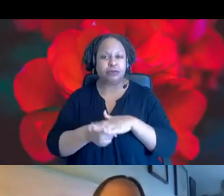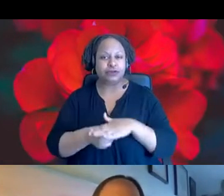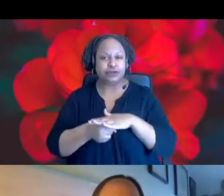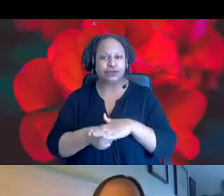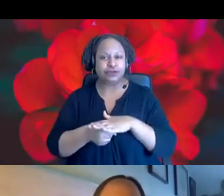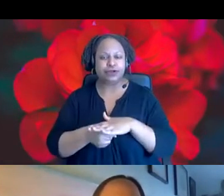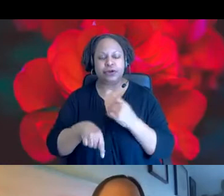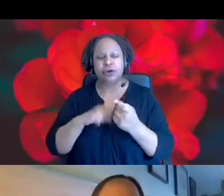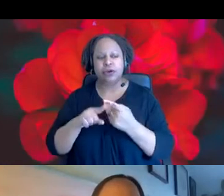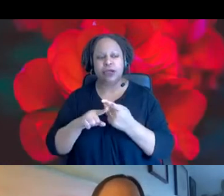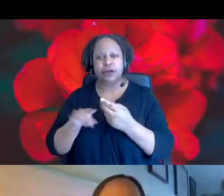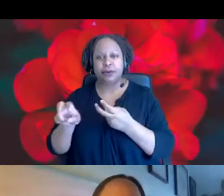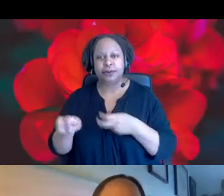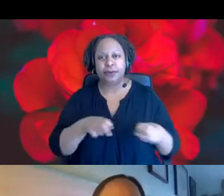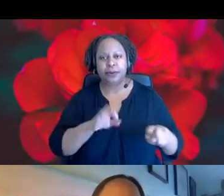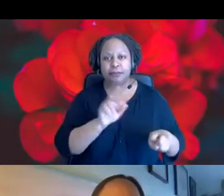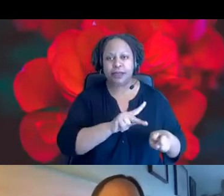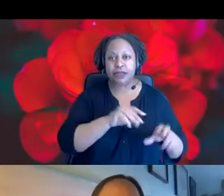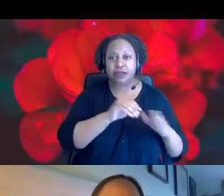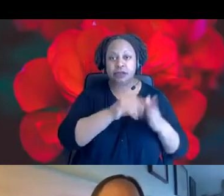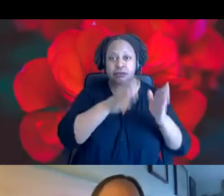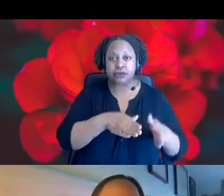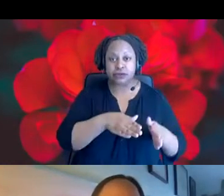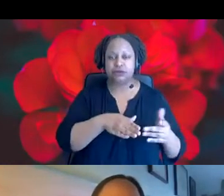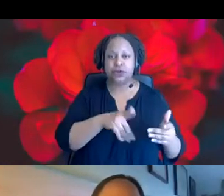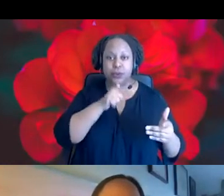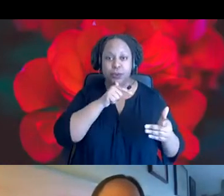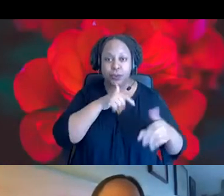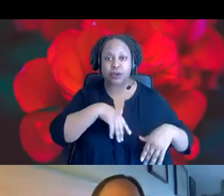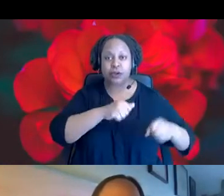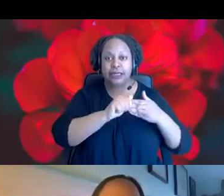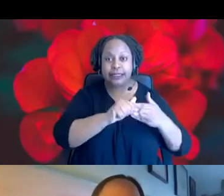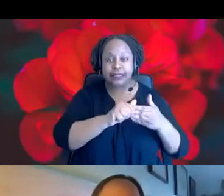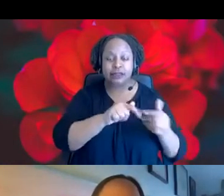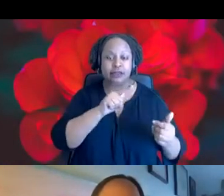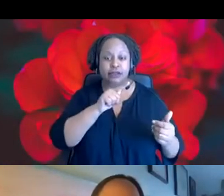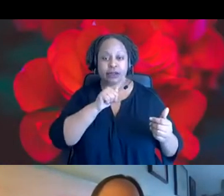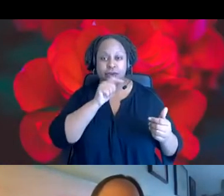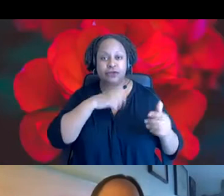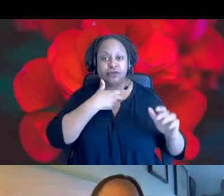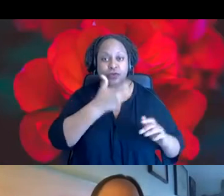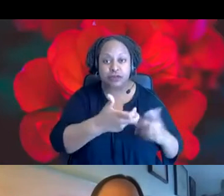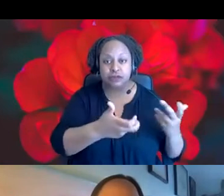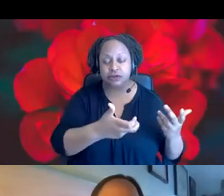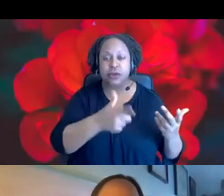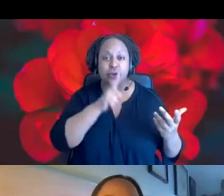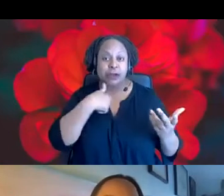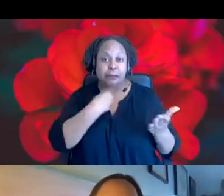who does it look like? And Marion, to your, like, who's leading, whose voices, who has the